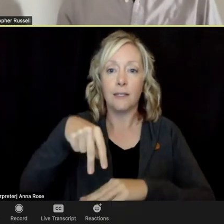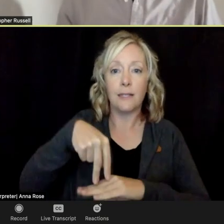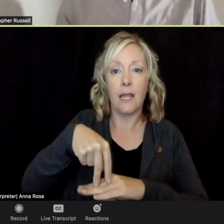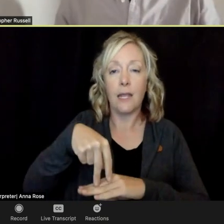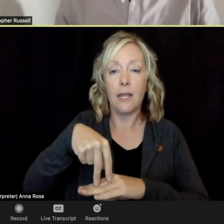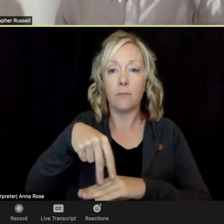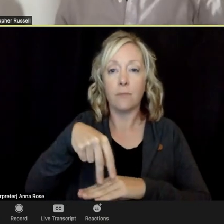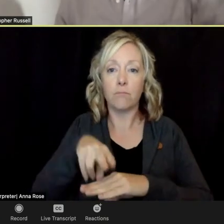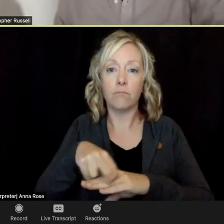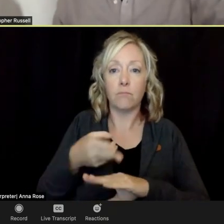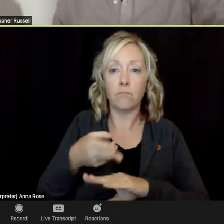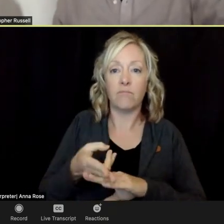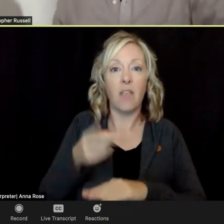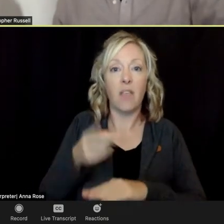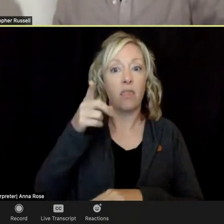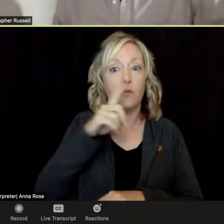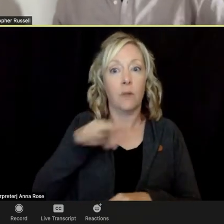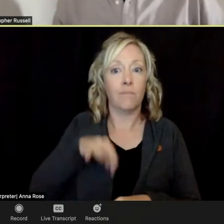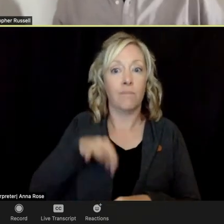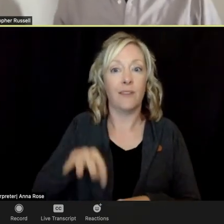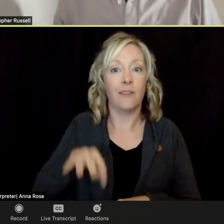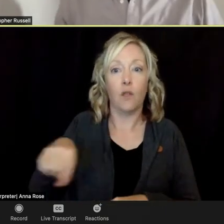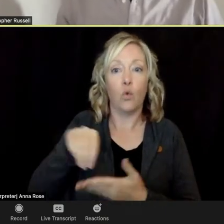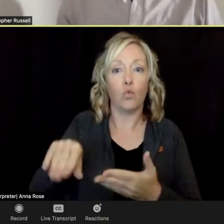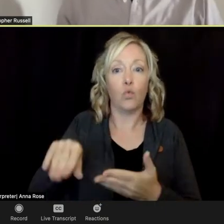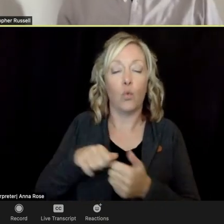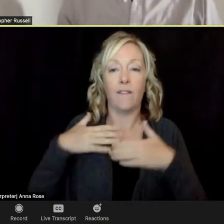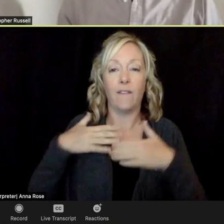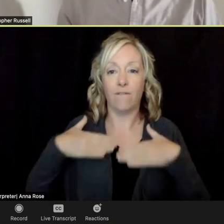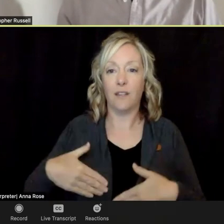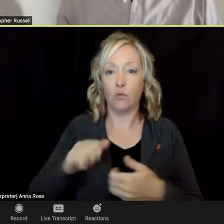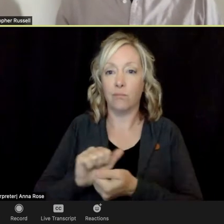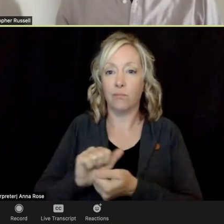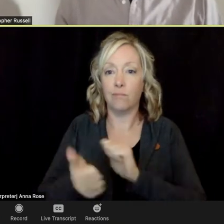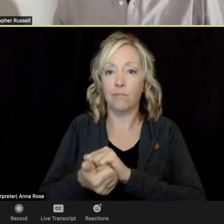physical adaptive need, any level of,